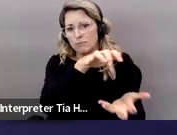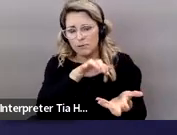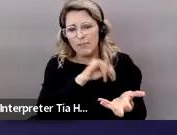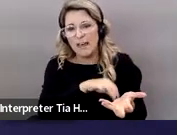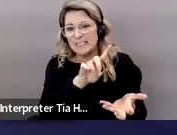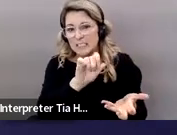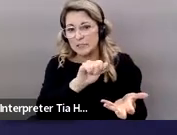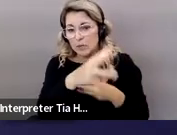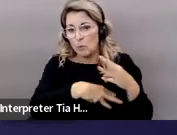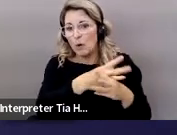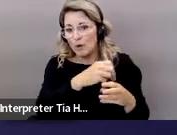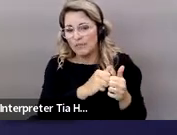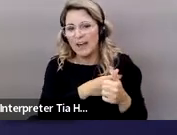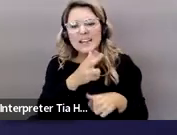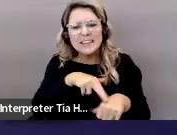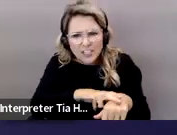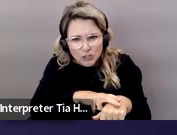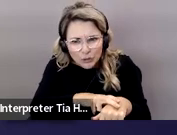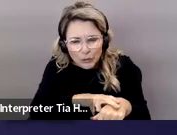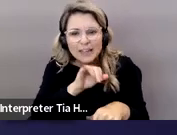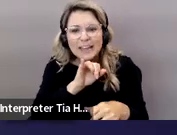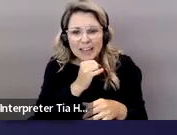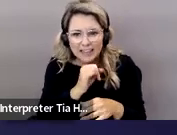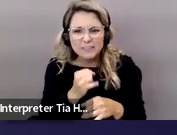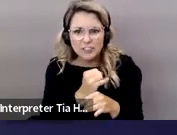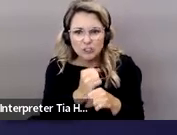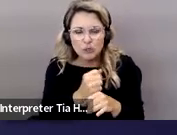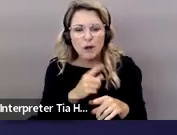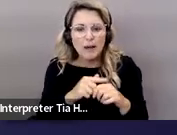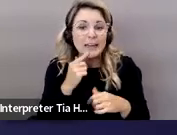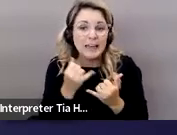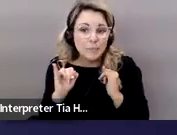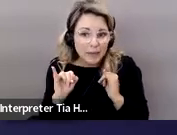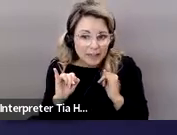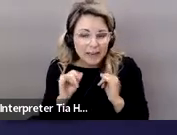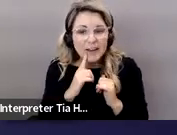That's the National Institute on Disability, Independent Living and Rehabilitation Research, or